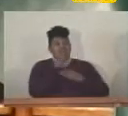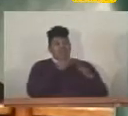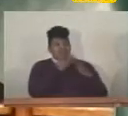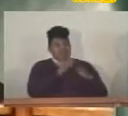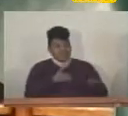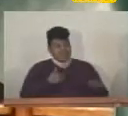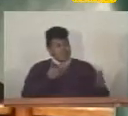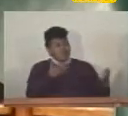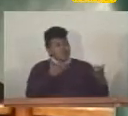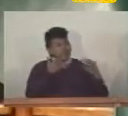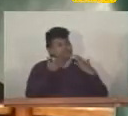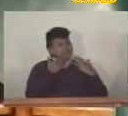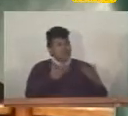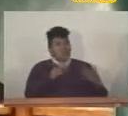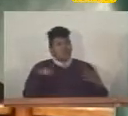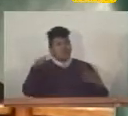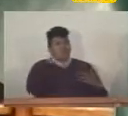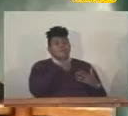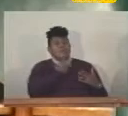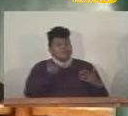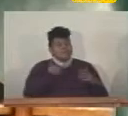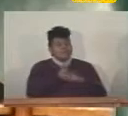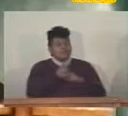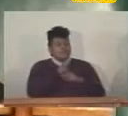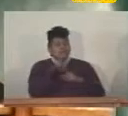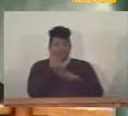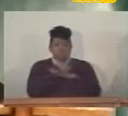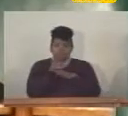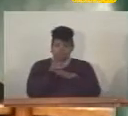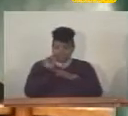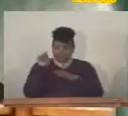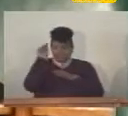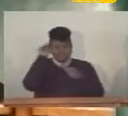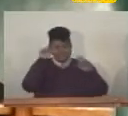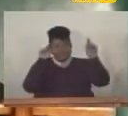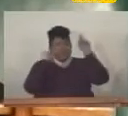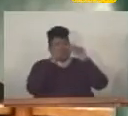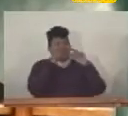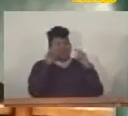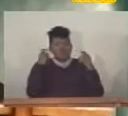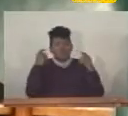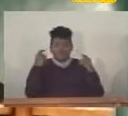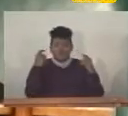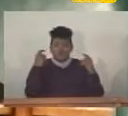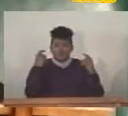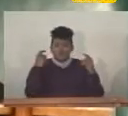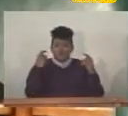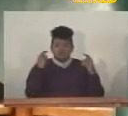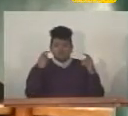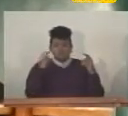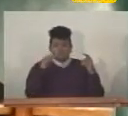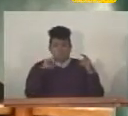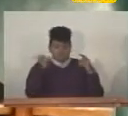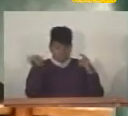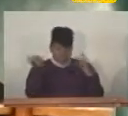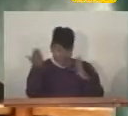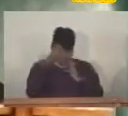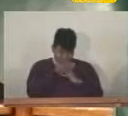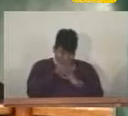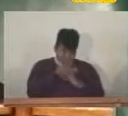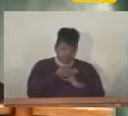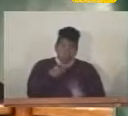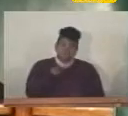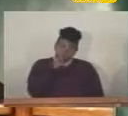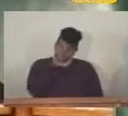I want to thank those members of the business sector who have borne any disruption in their operations